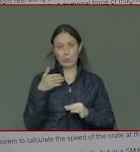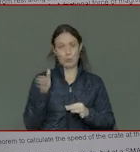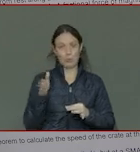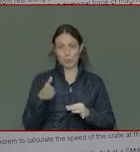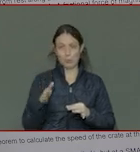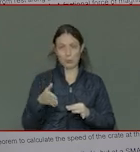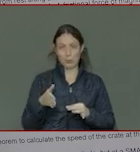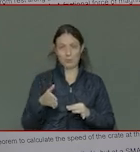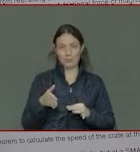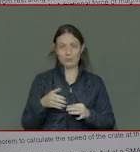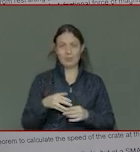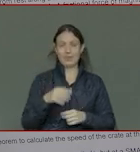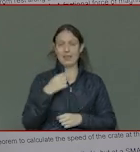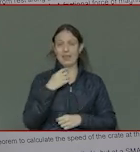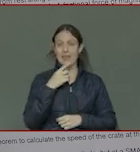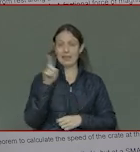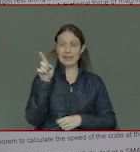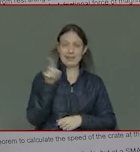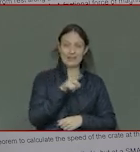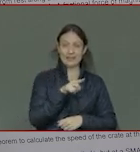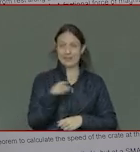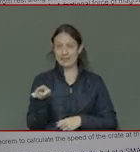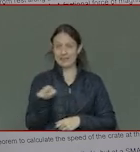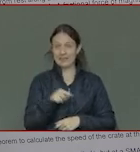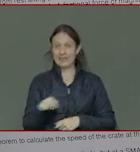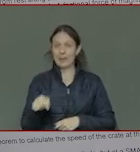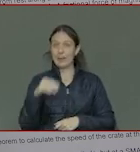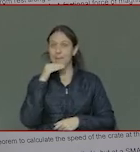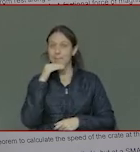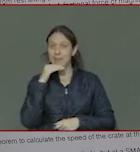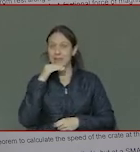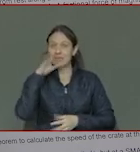say sigma, that means the sum of